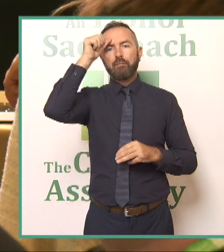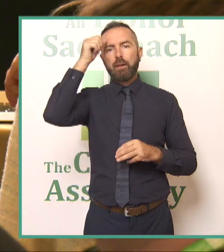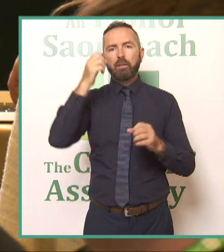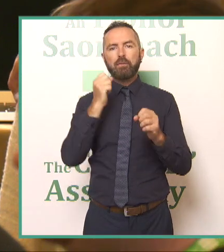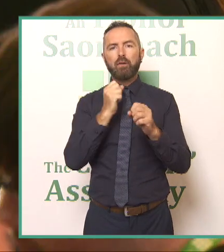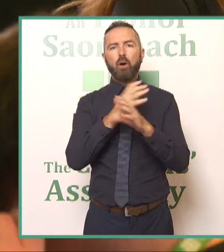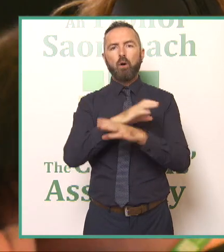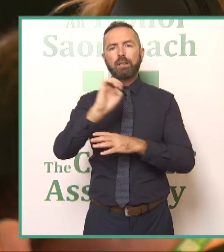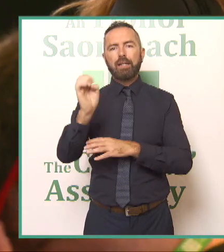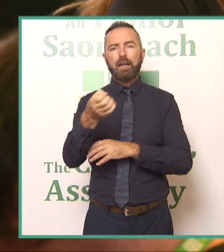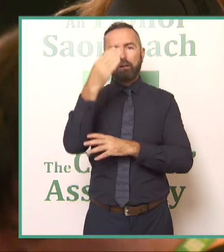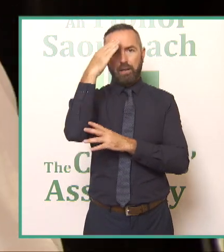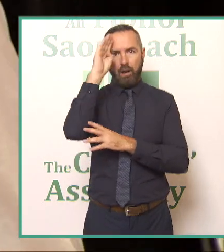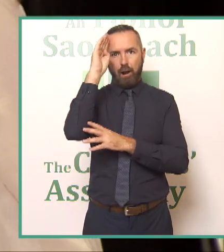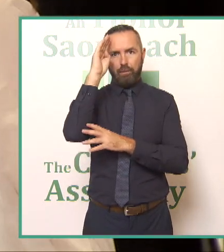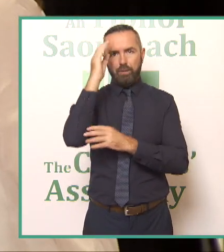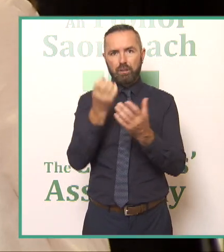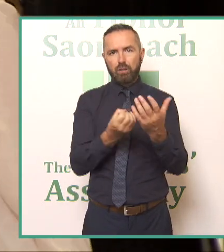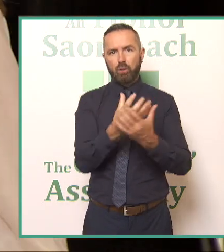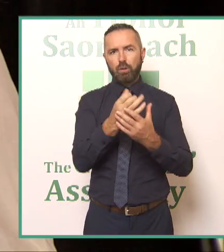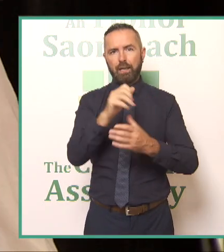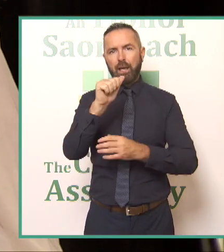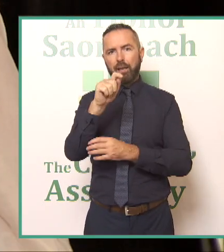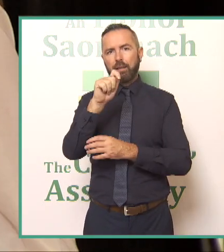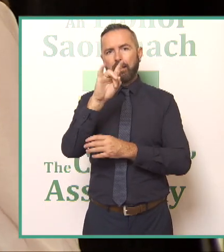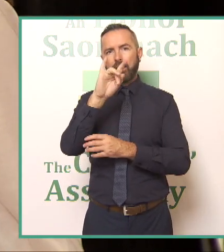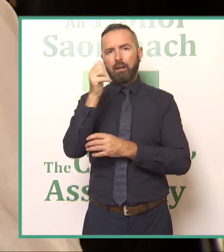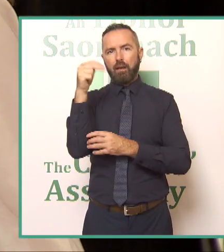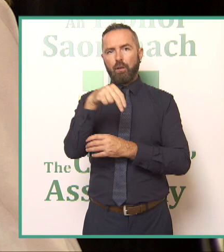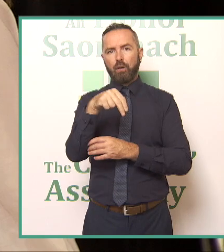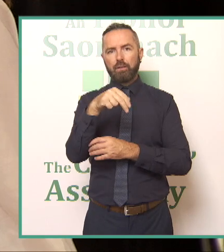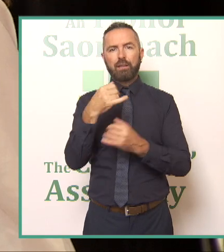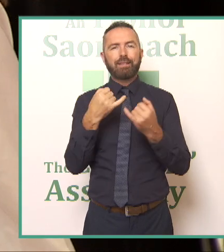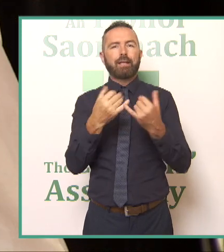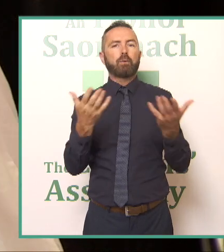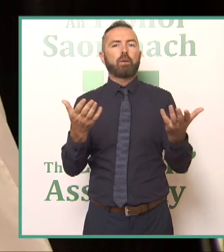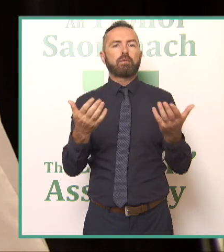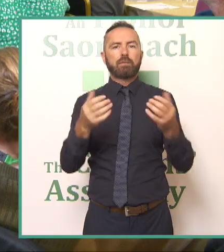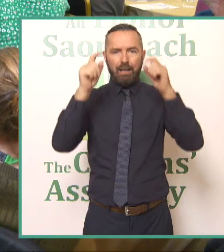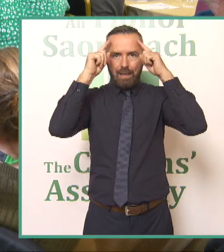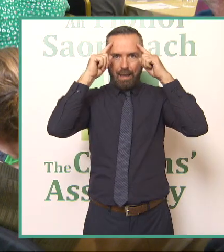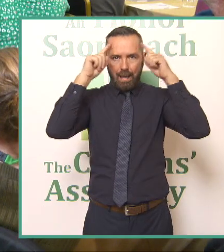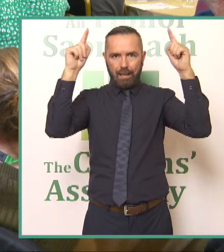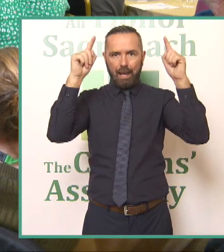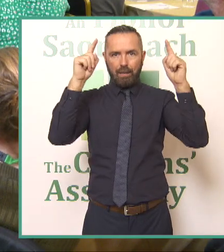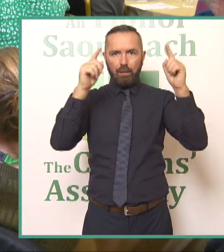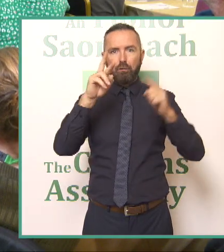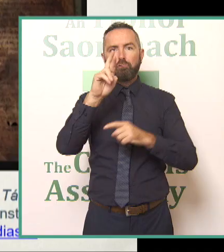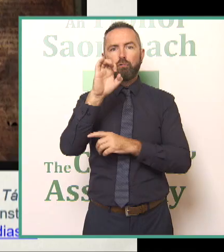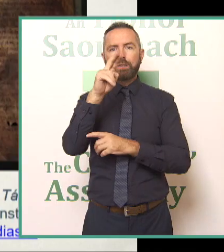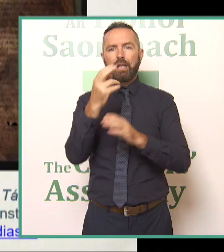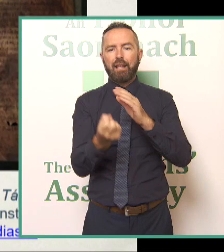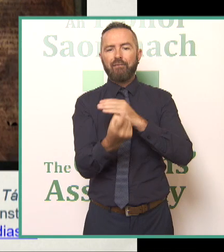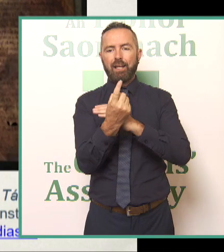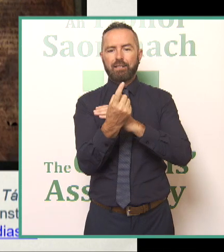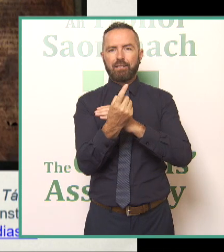all the early Irish epics, called the Táin. It's basically a glorified cattle rustling event,